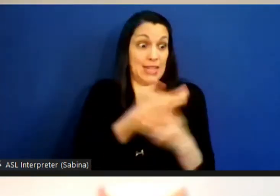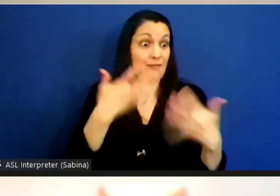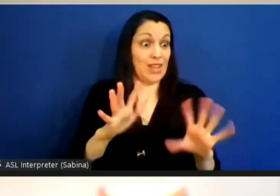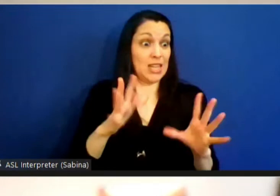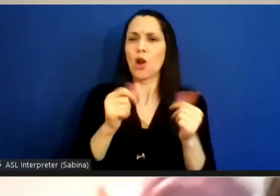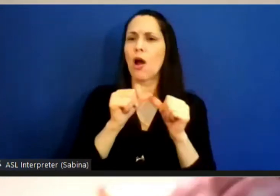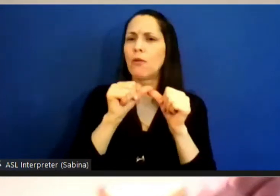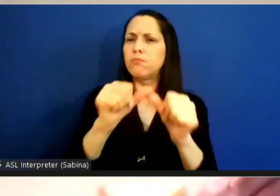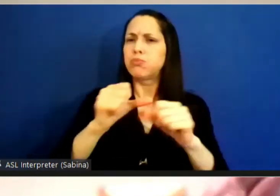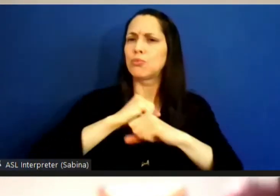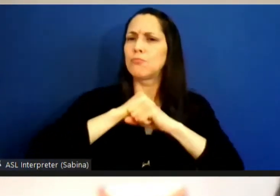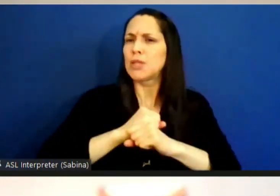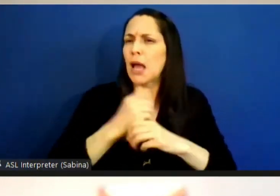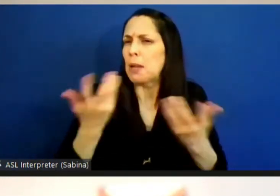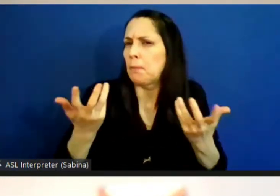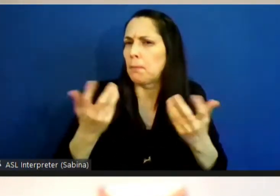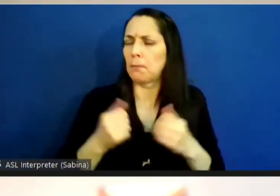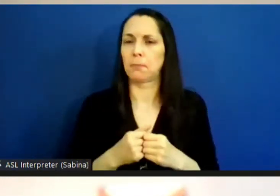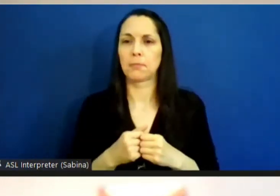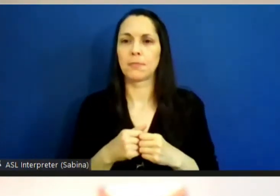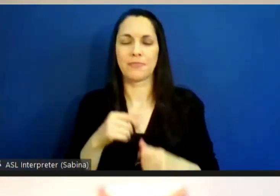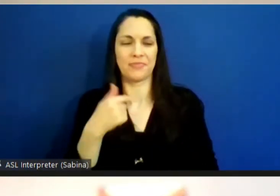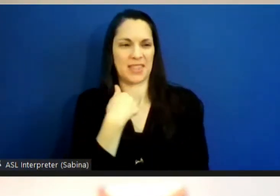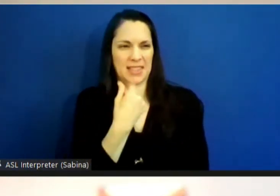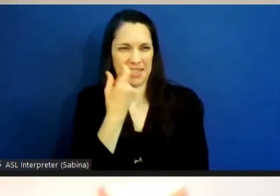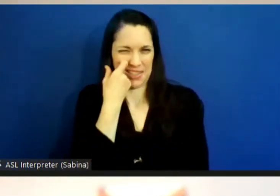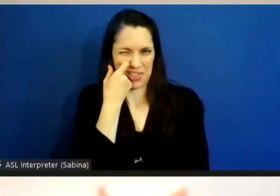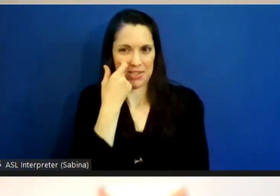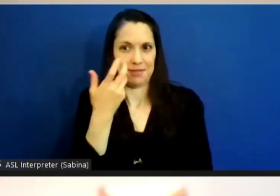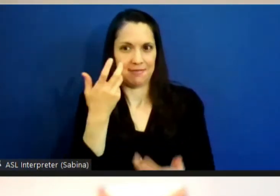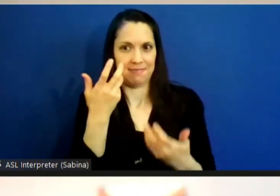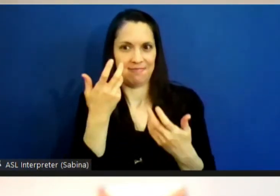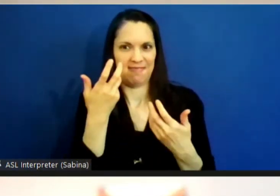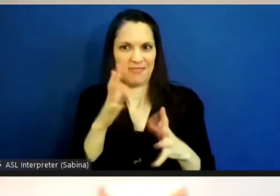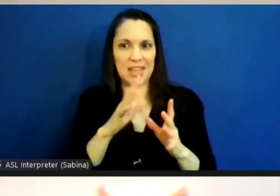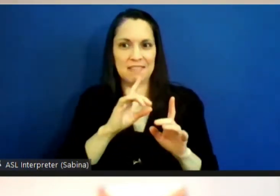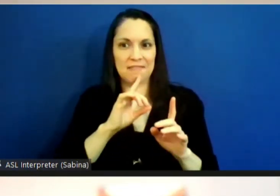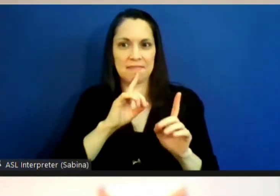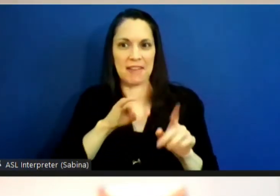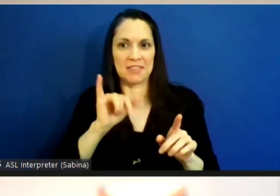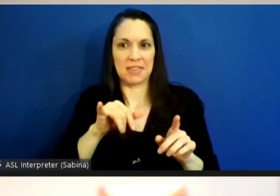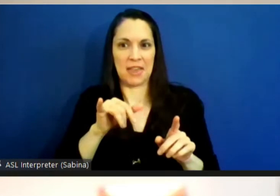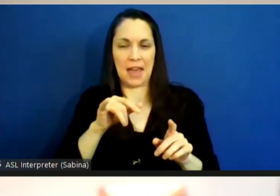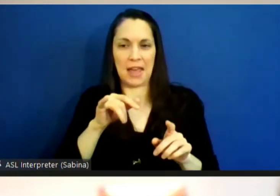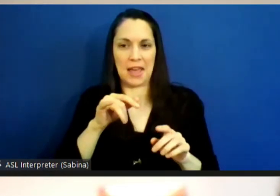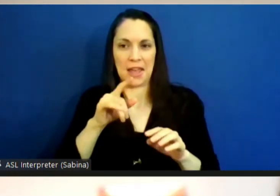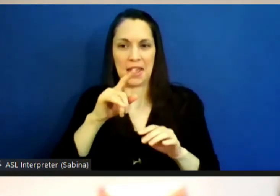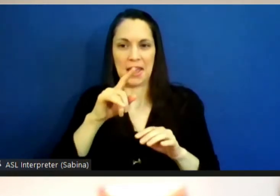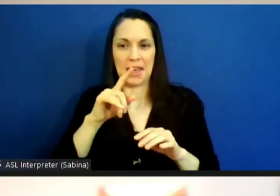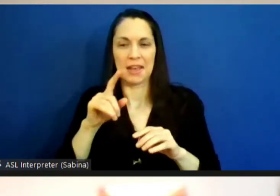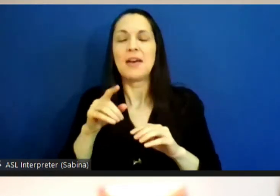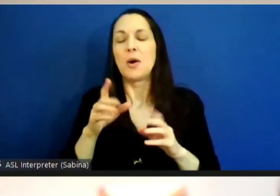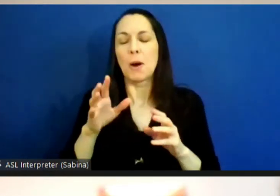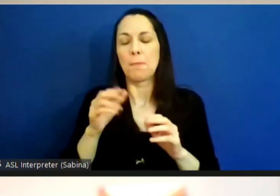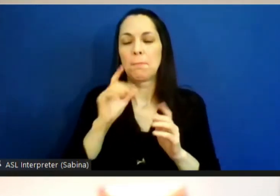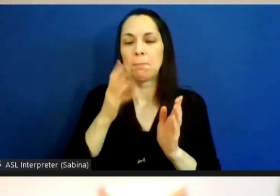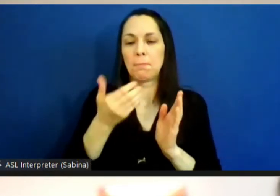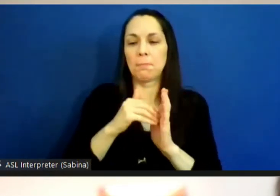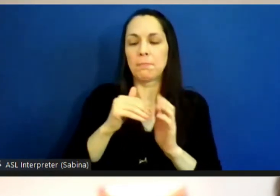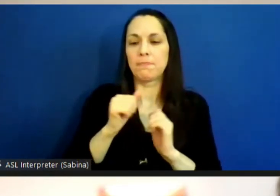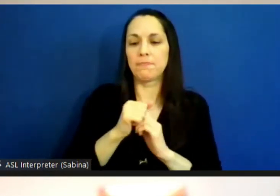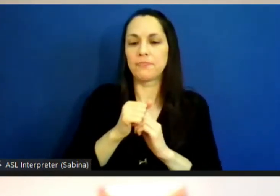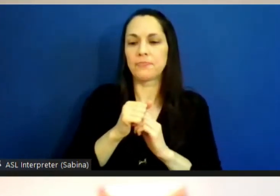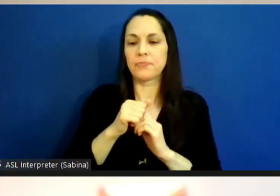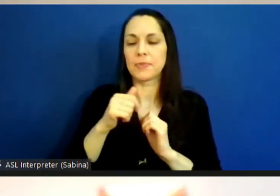Well, I was just talking about that a second ago, probably when that person was asking the question. We are now looking